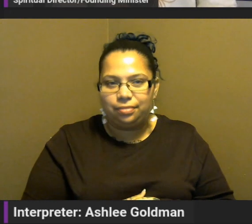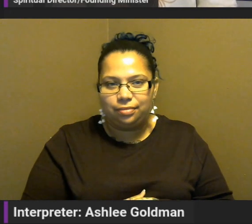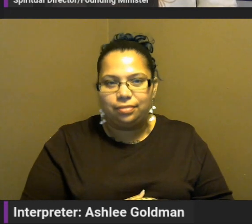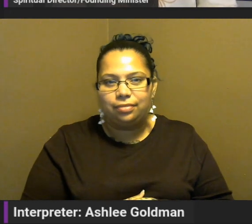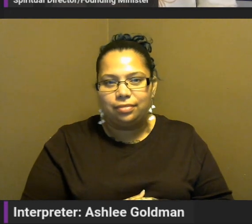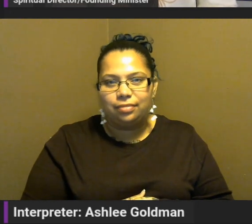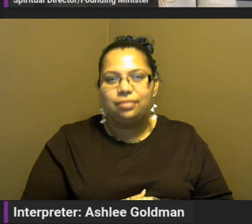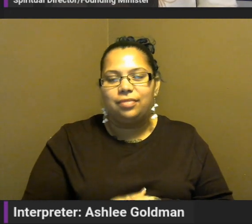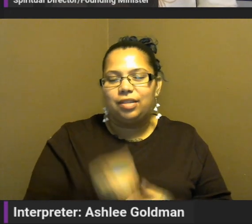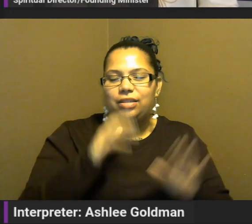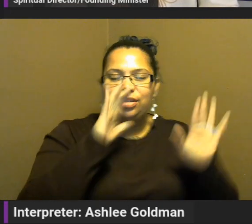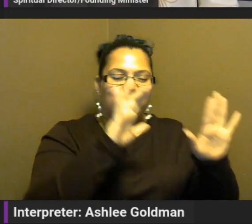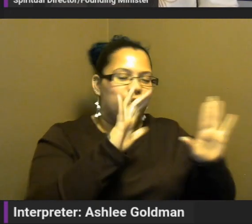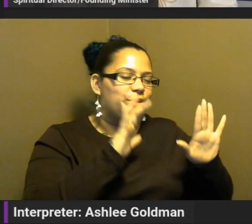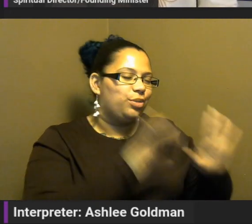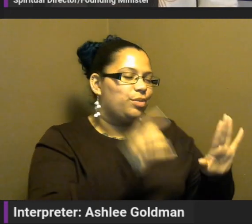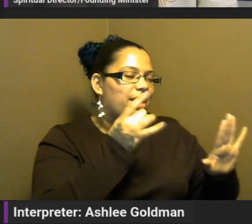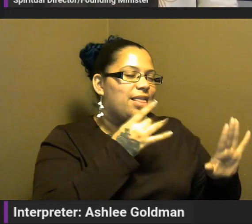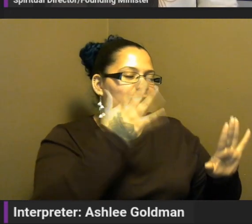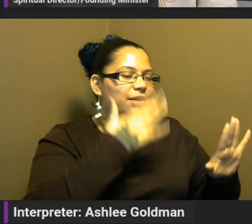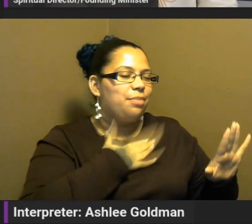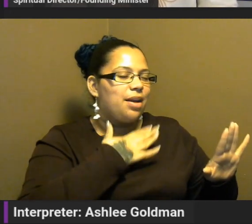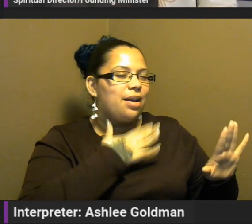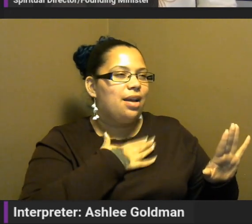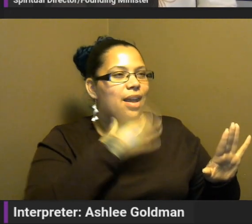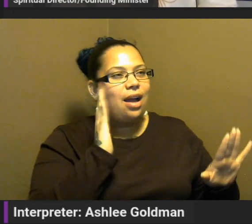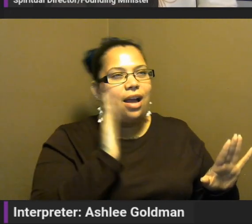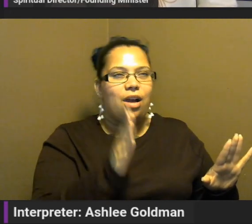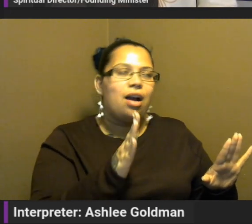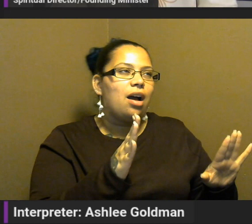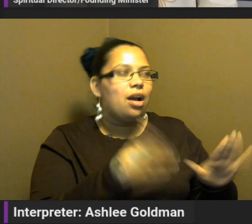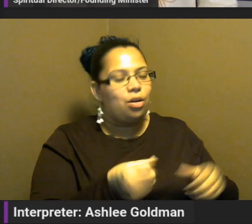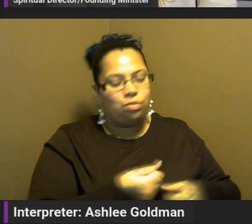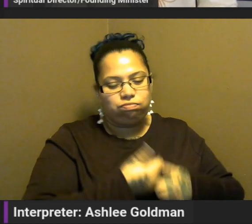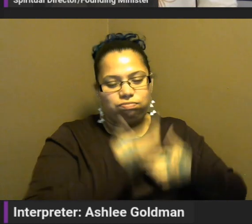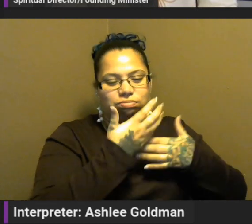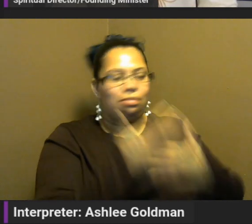This great light of mine, I now let it shine.